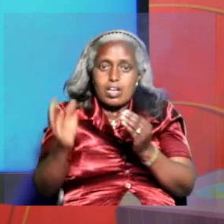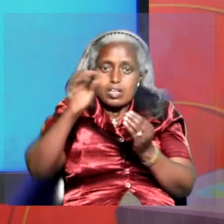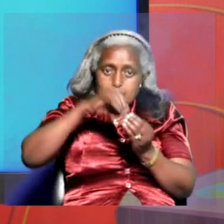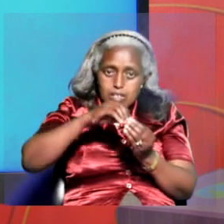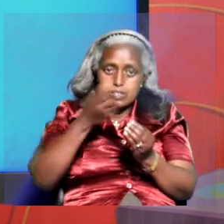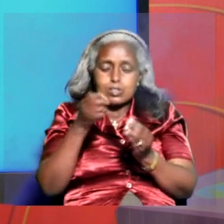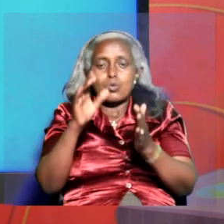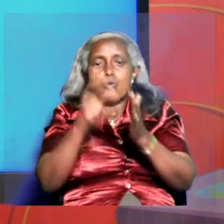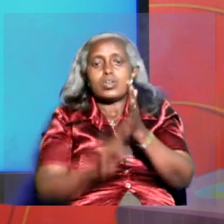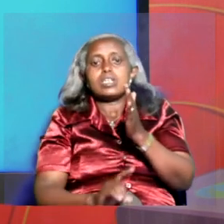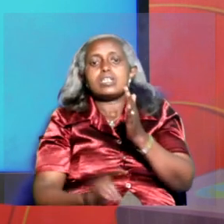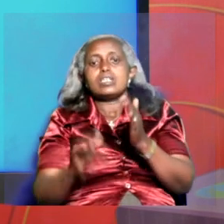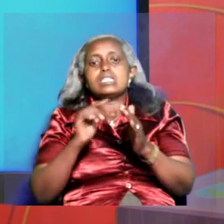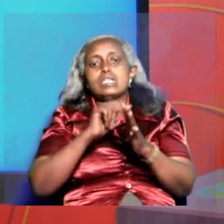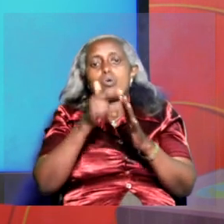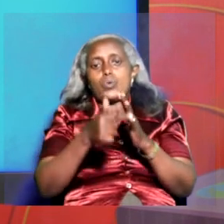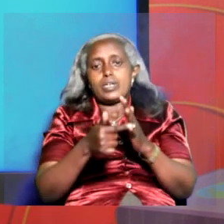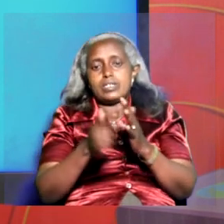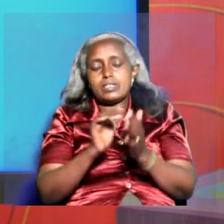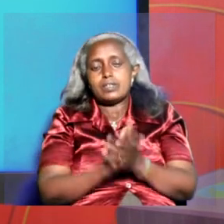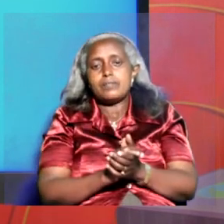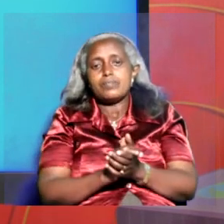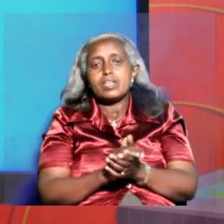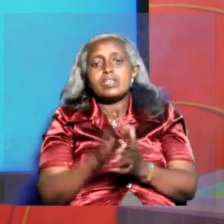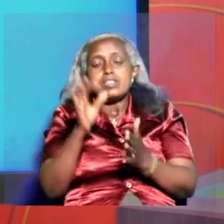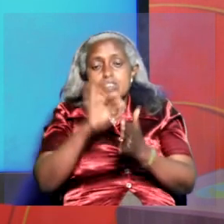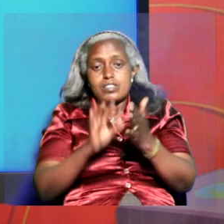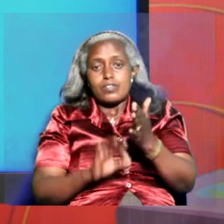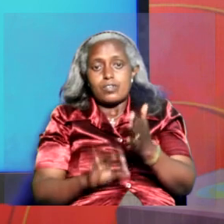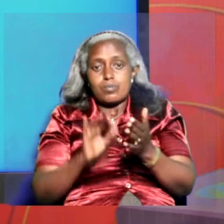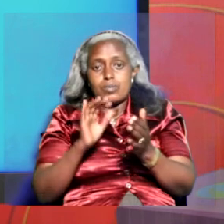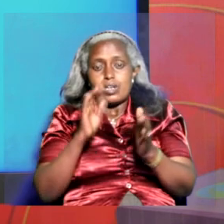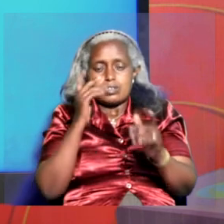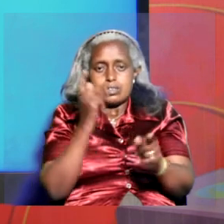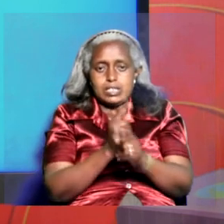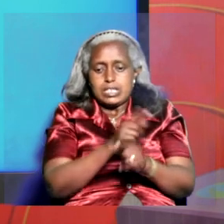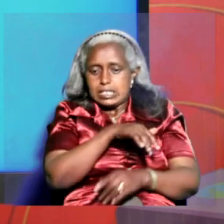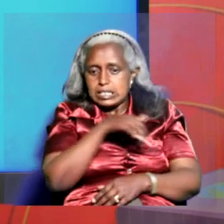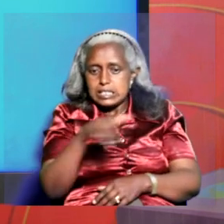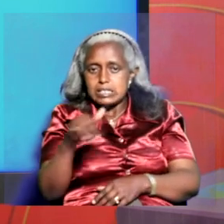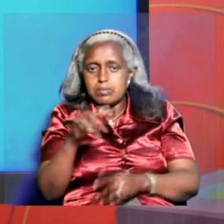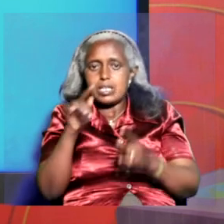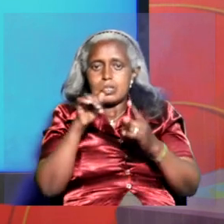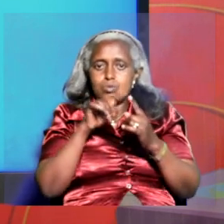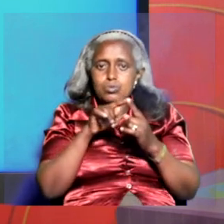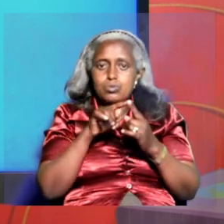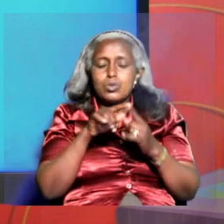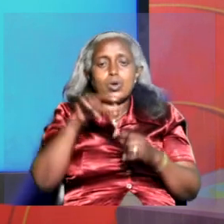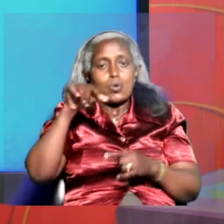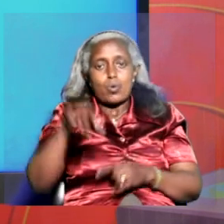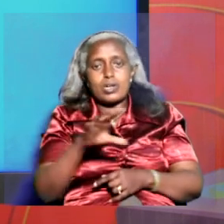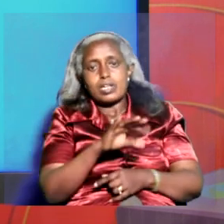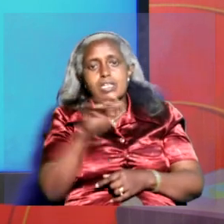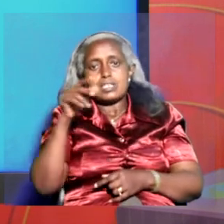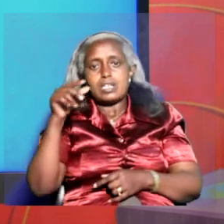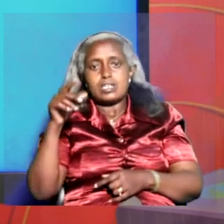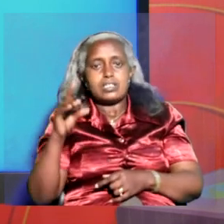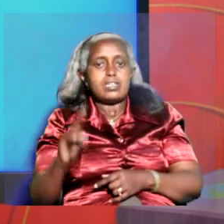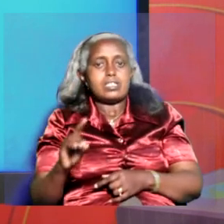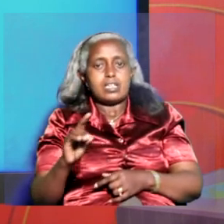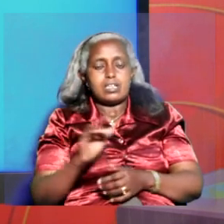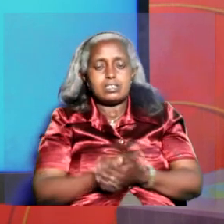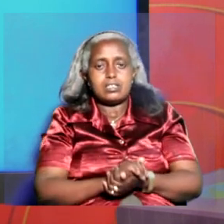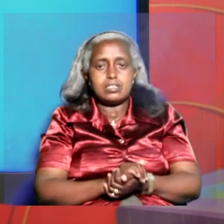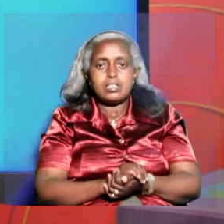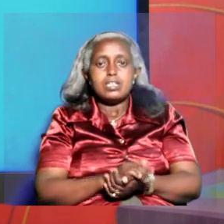or decreasing order. The formula is just similar to quartiles and